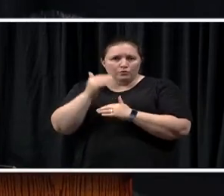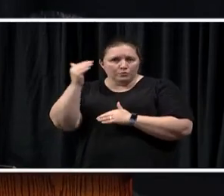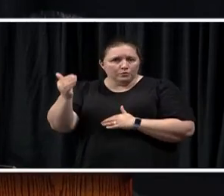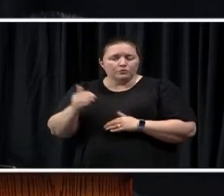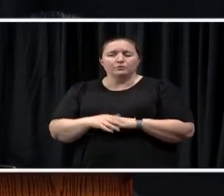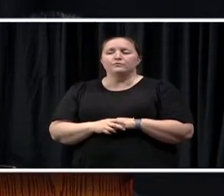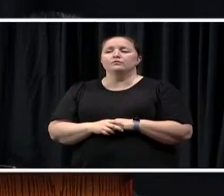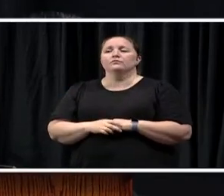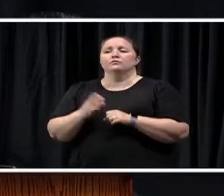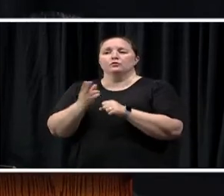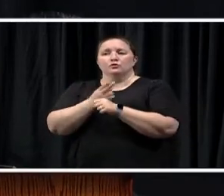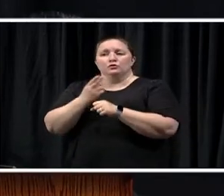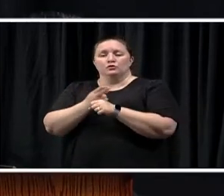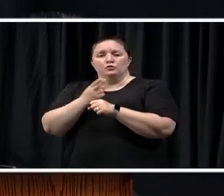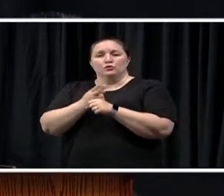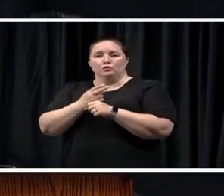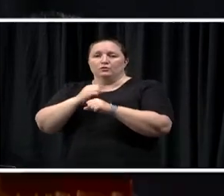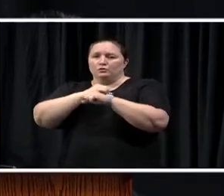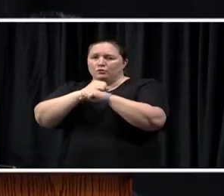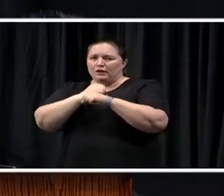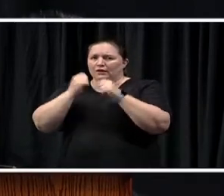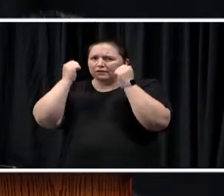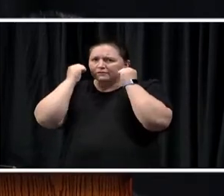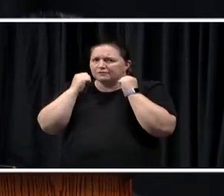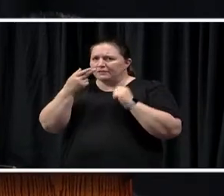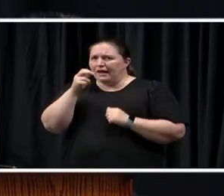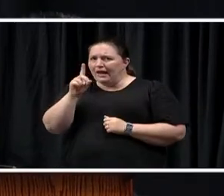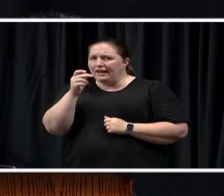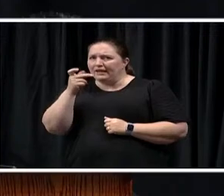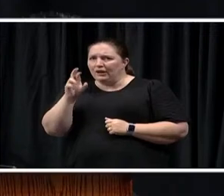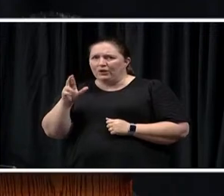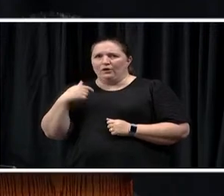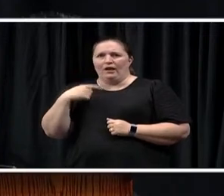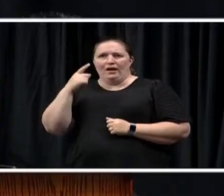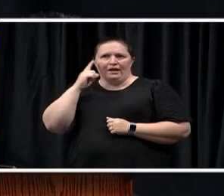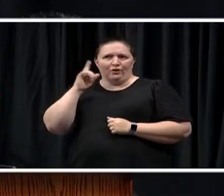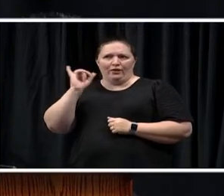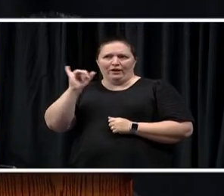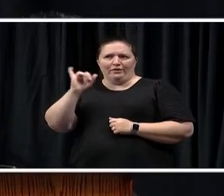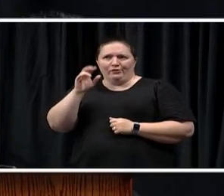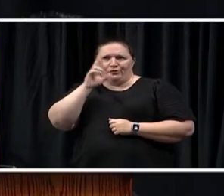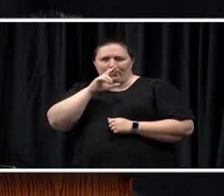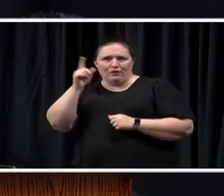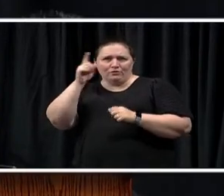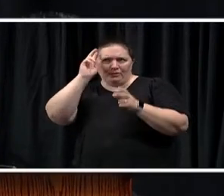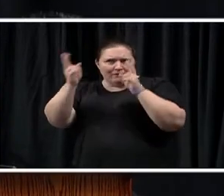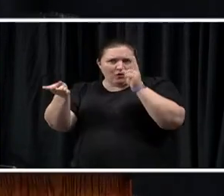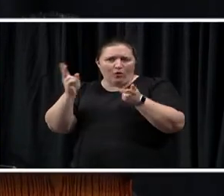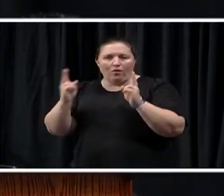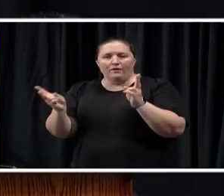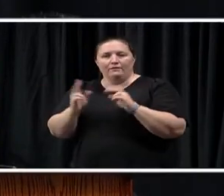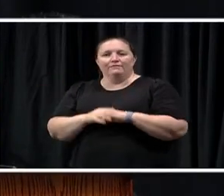wear protective headgear when entering our school building. I hear there's rats falling from the ceiling.